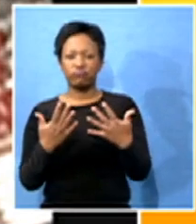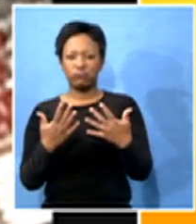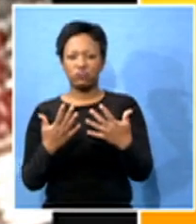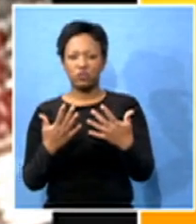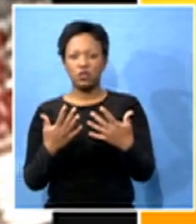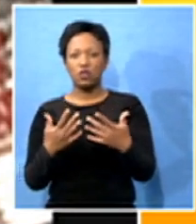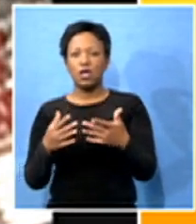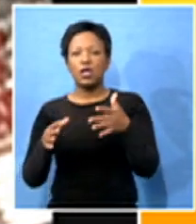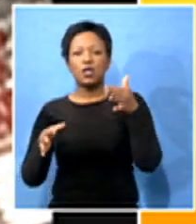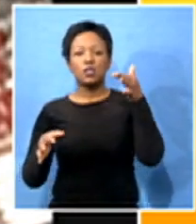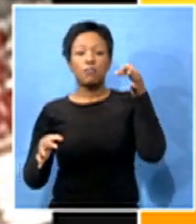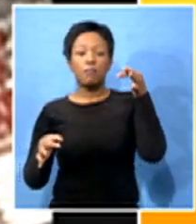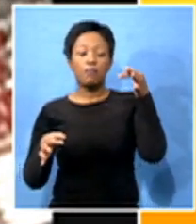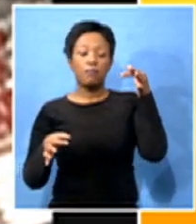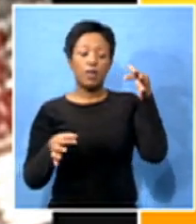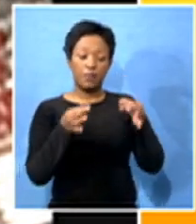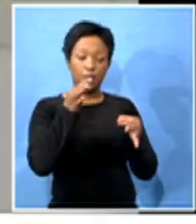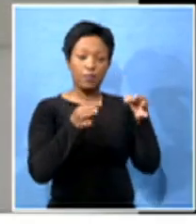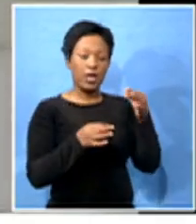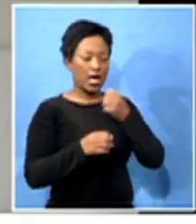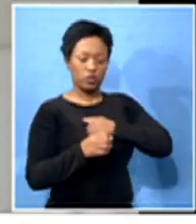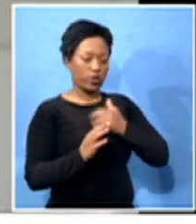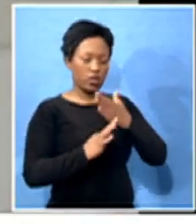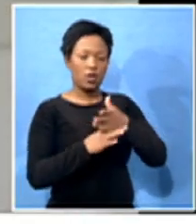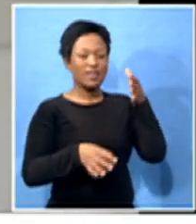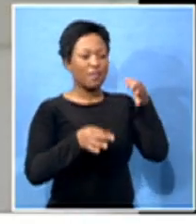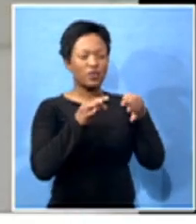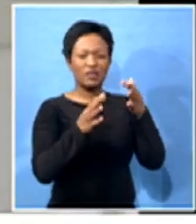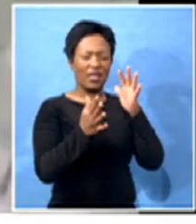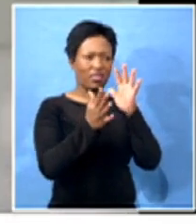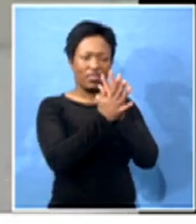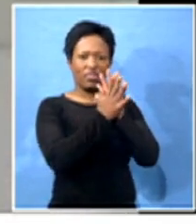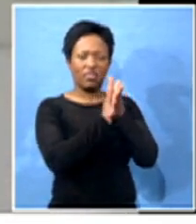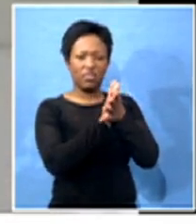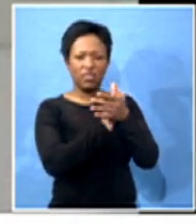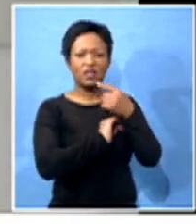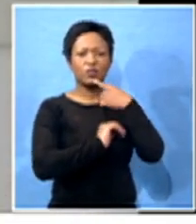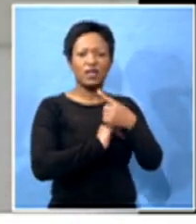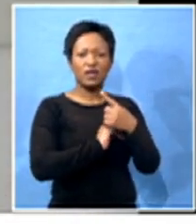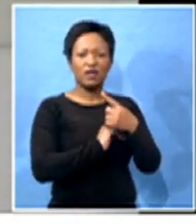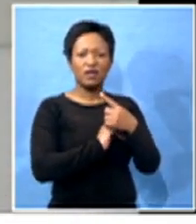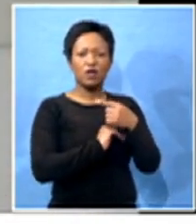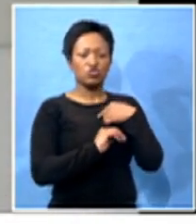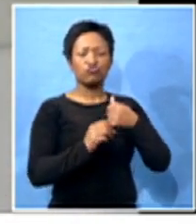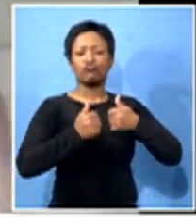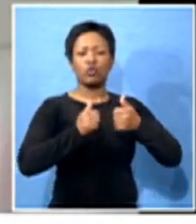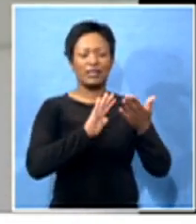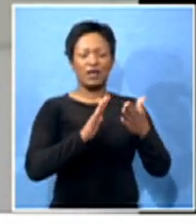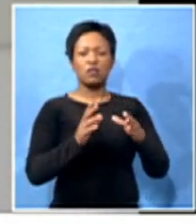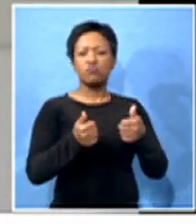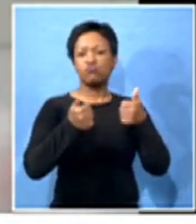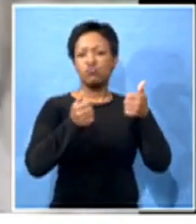are duped. No, I'm so sorry. They are duped by this mythical figure that is good for the growth,